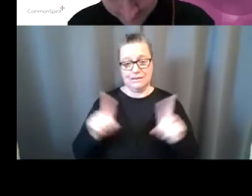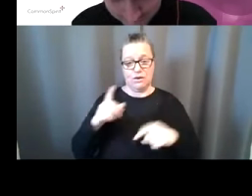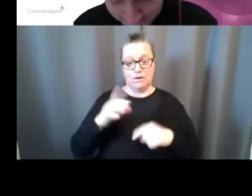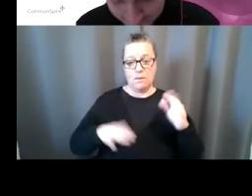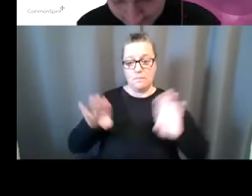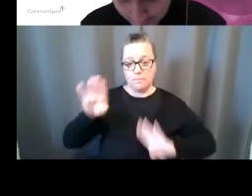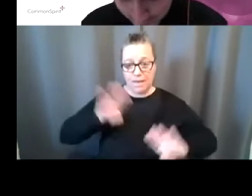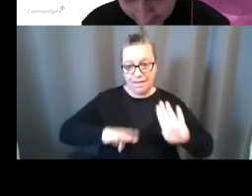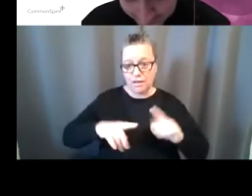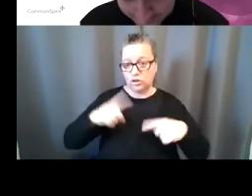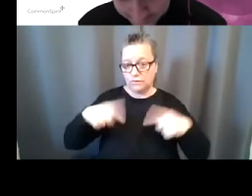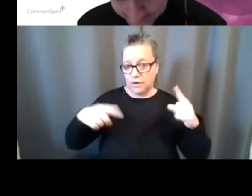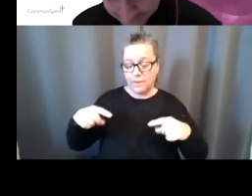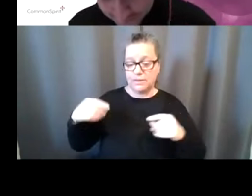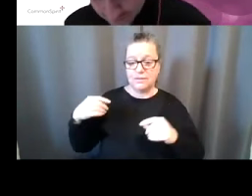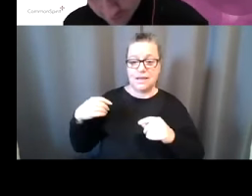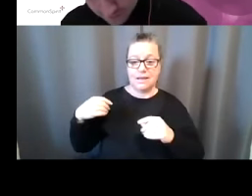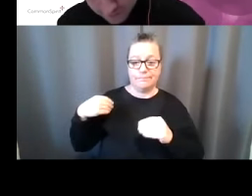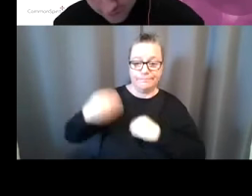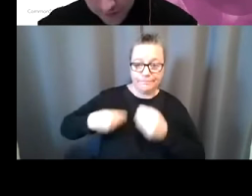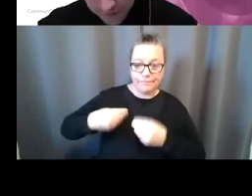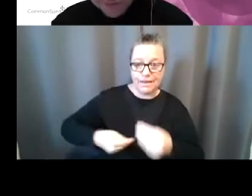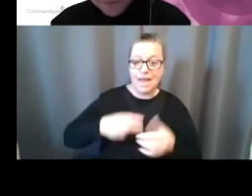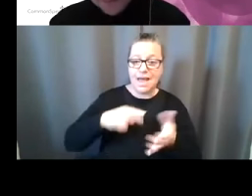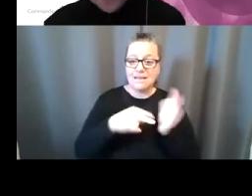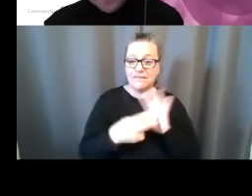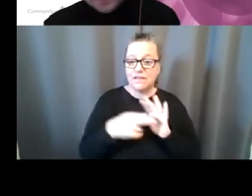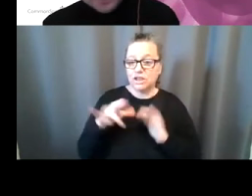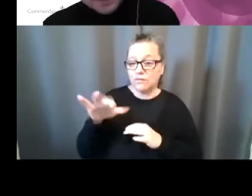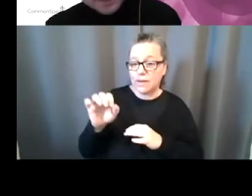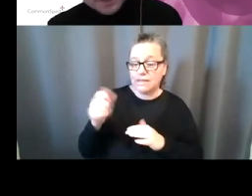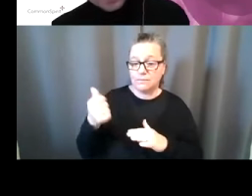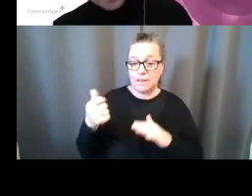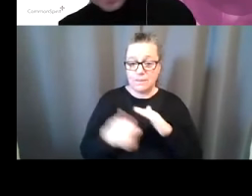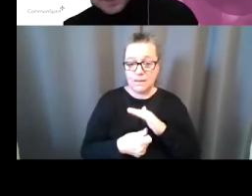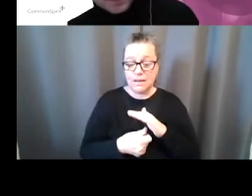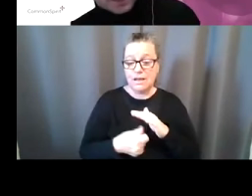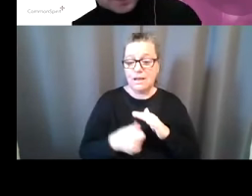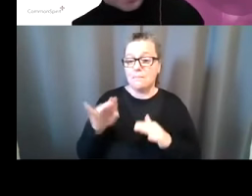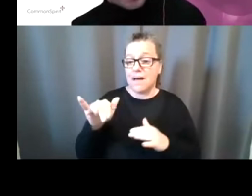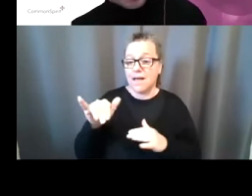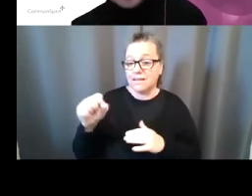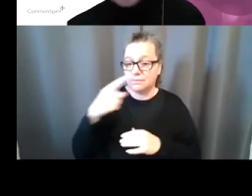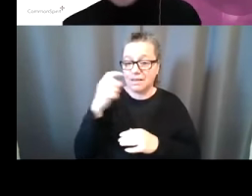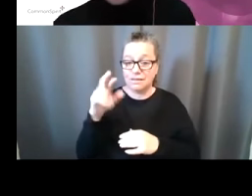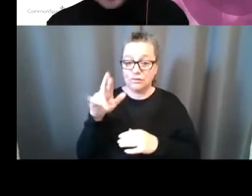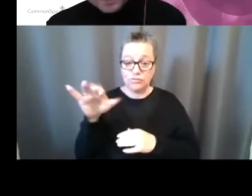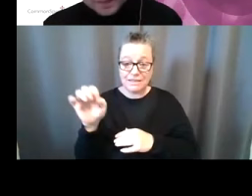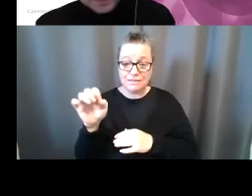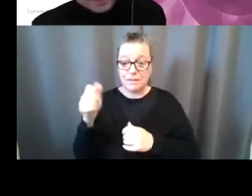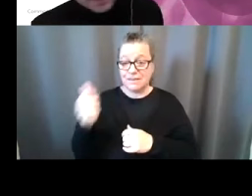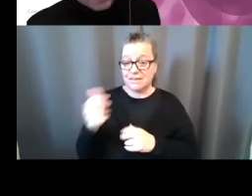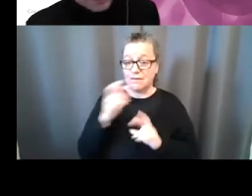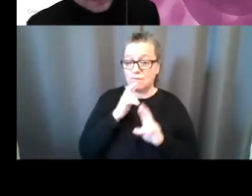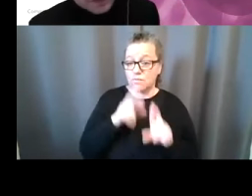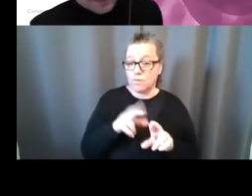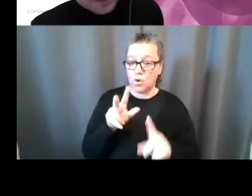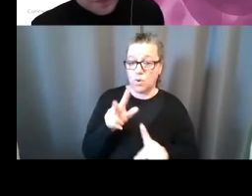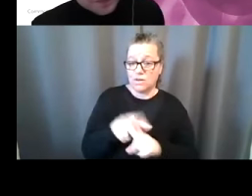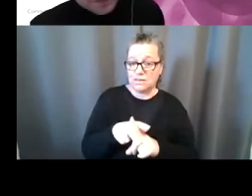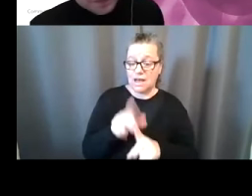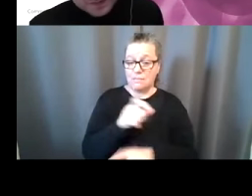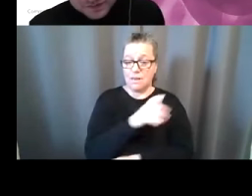variables such as ancestry. And furthermore, definitions of race may be subject to significant bias because race may be self-reported or assigned by a